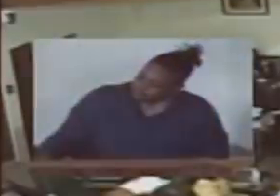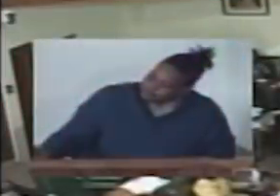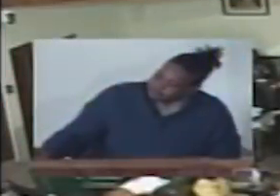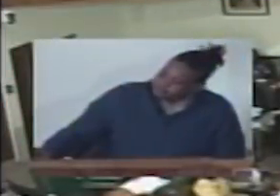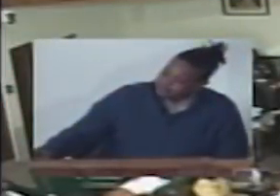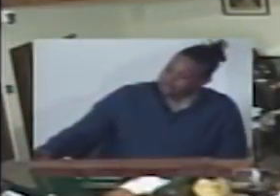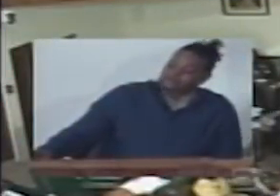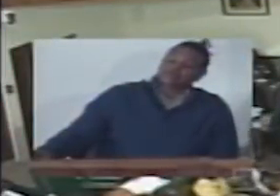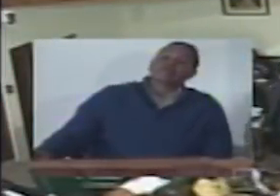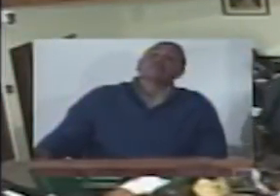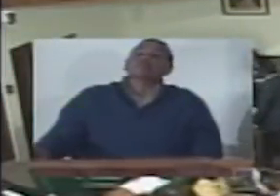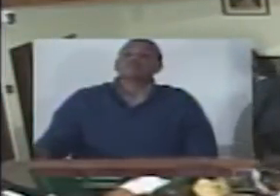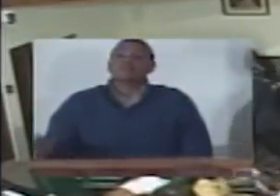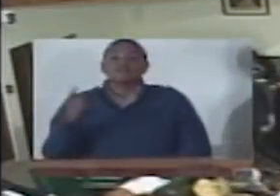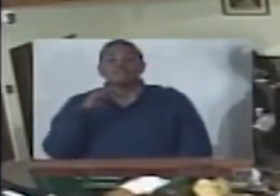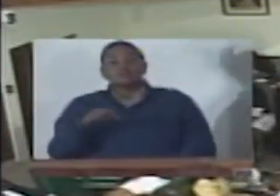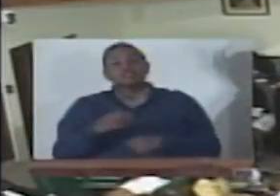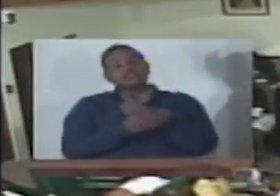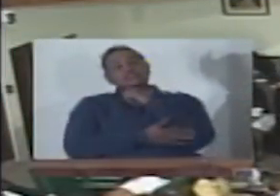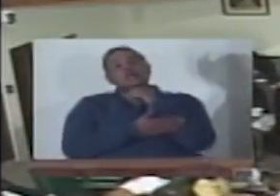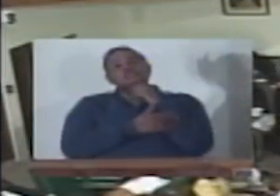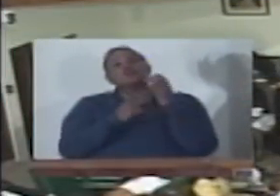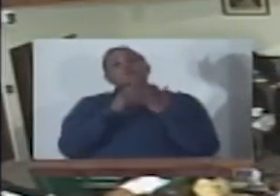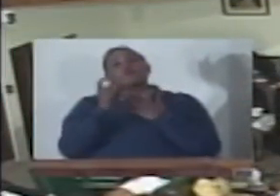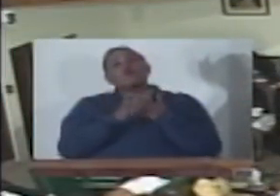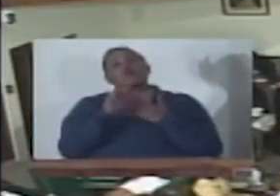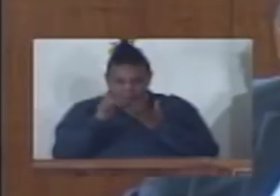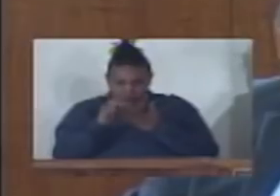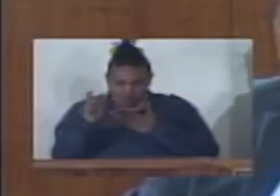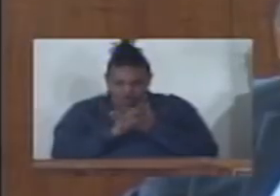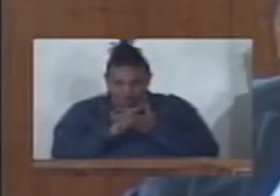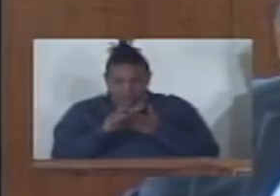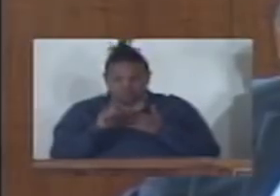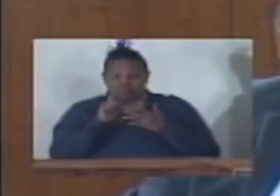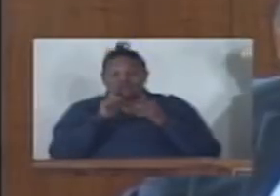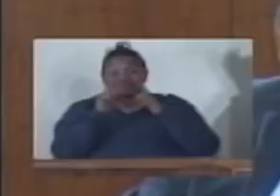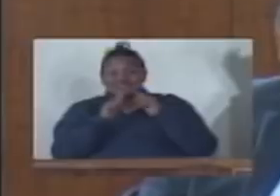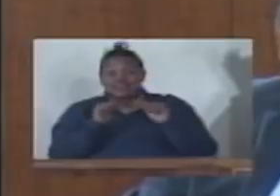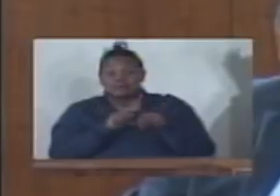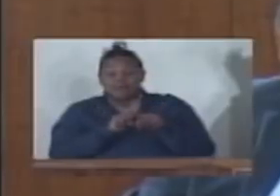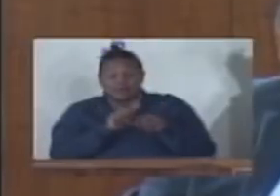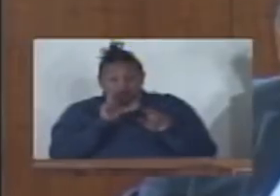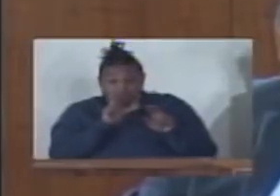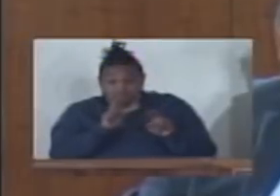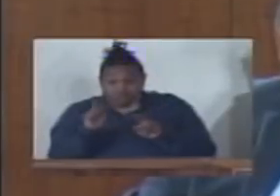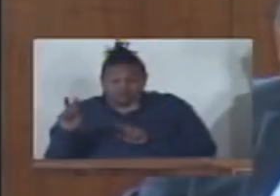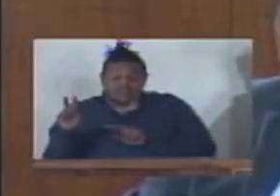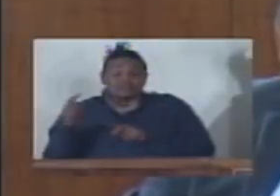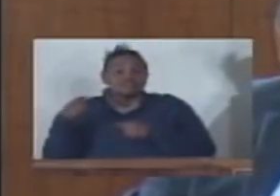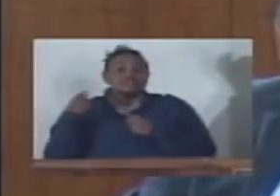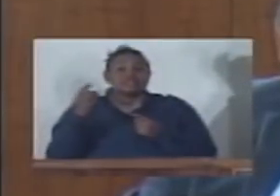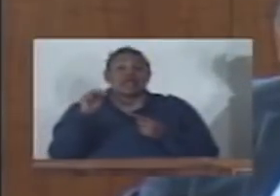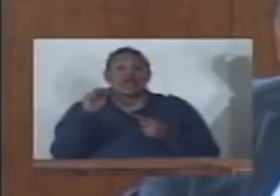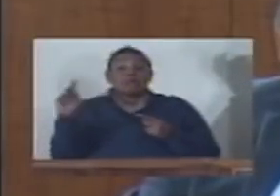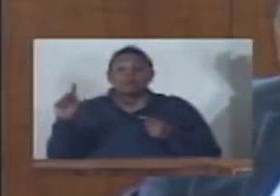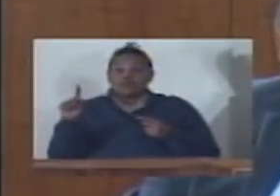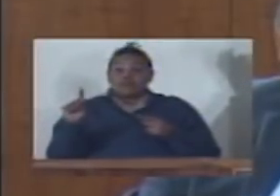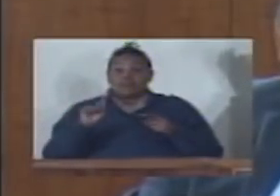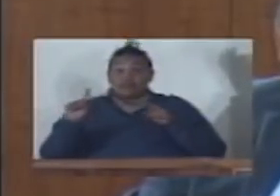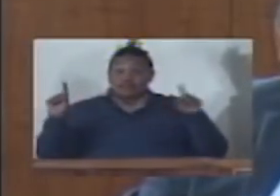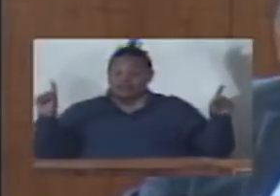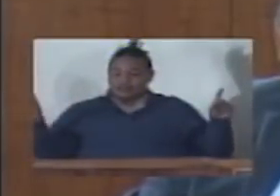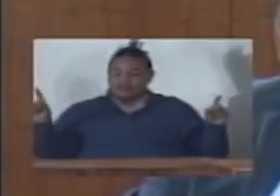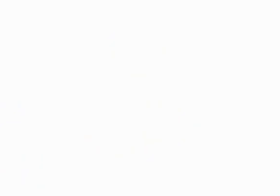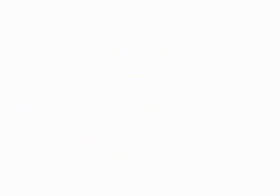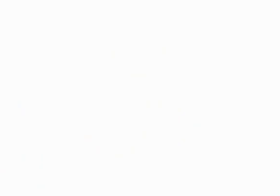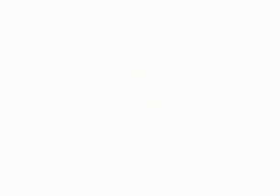In Parliament Tuesday, the Prime Minister announced the rollout of a $997 million national mitigation program ahead of the Christmas